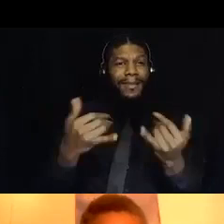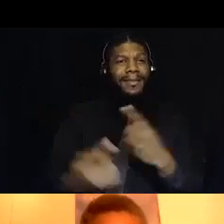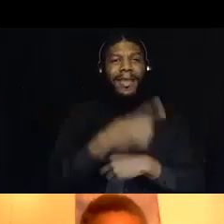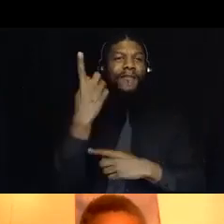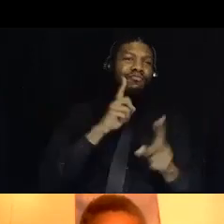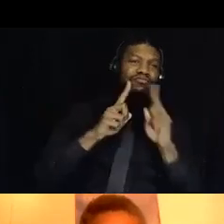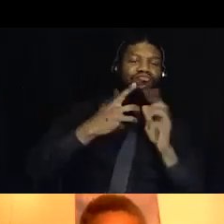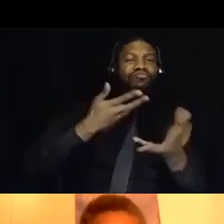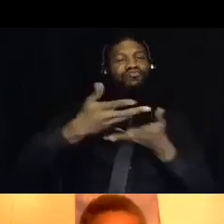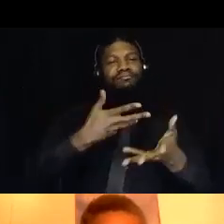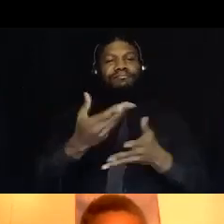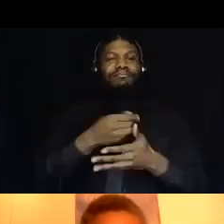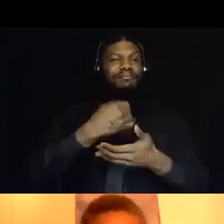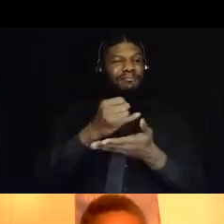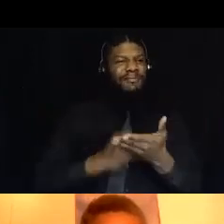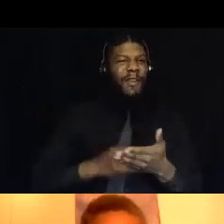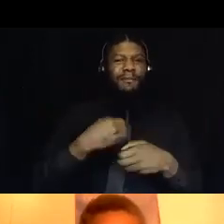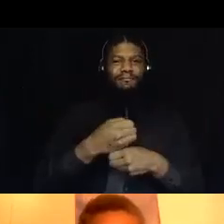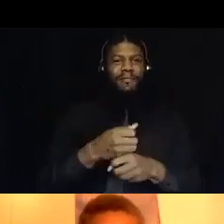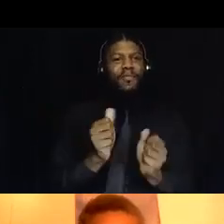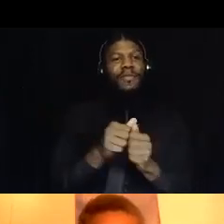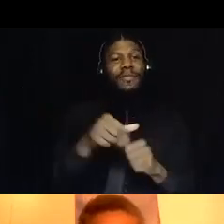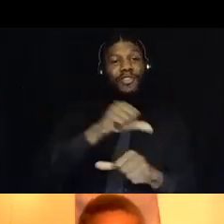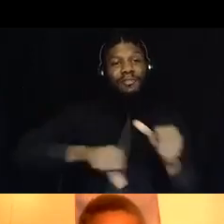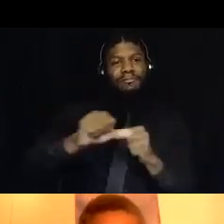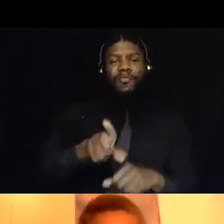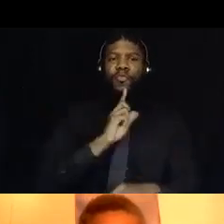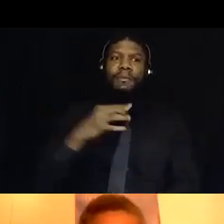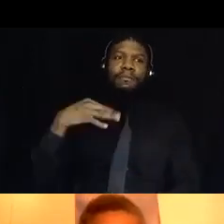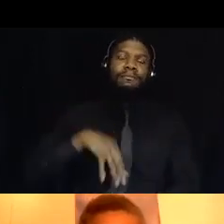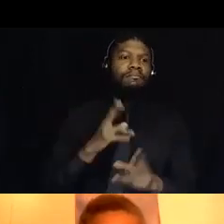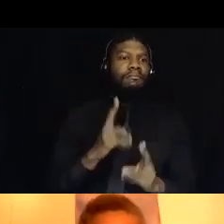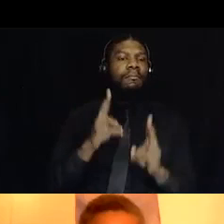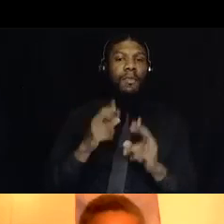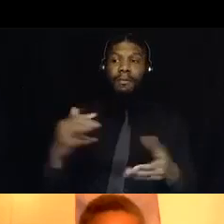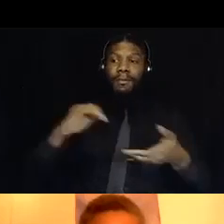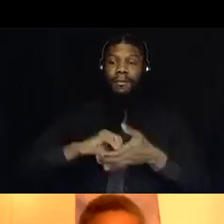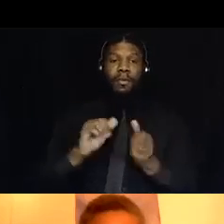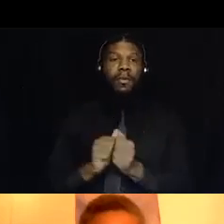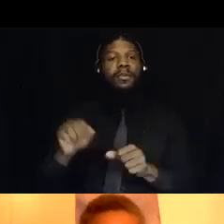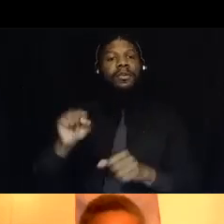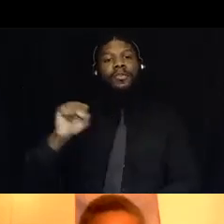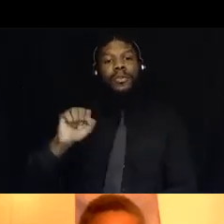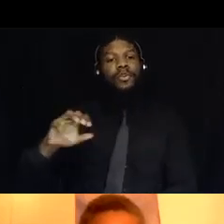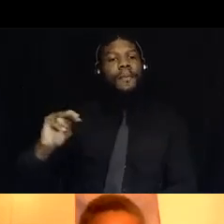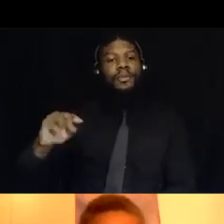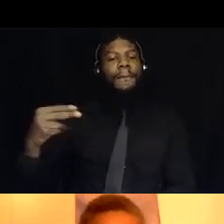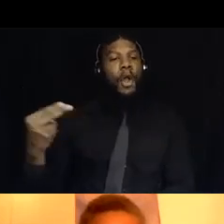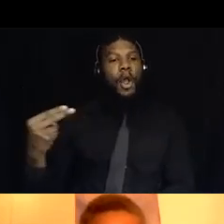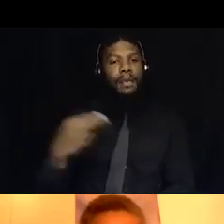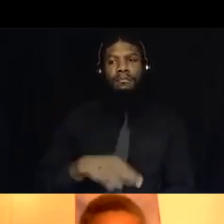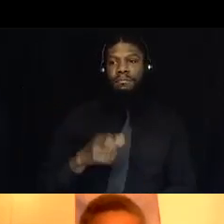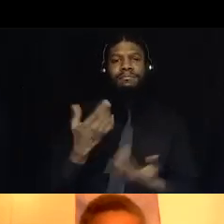another. And it's a deep privilege to be in collaboration with the Studio Museum in Harlem. I'm pleased to share some notes on